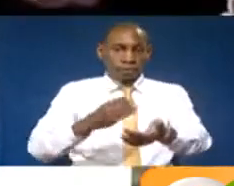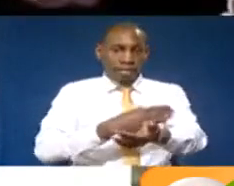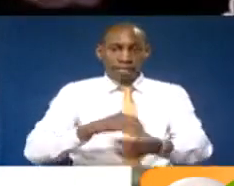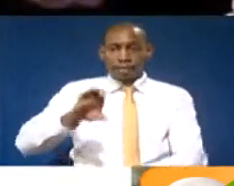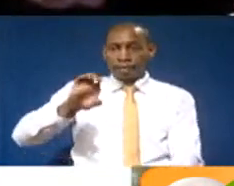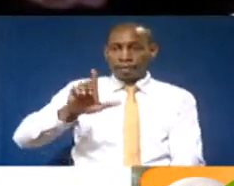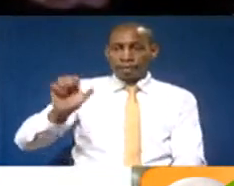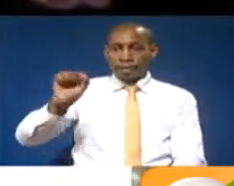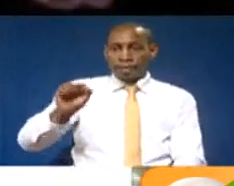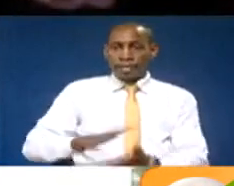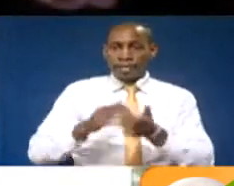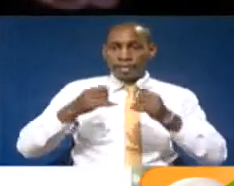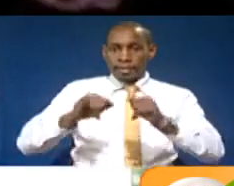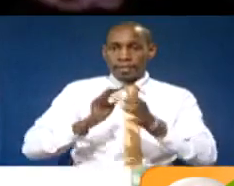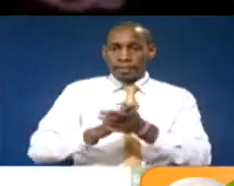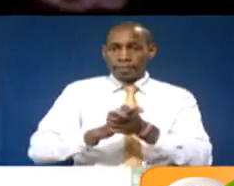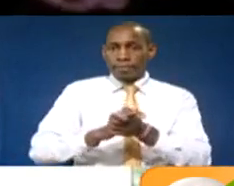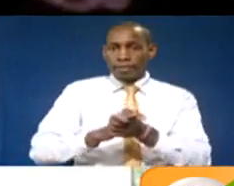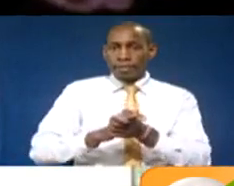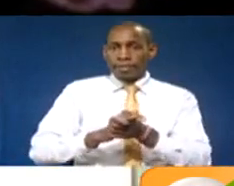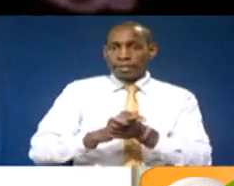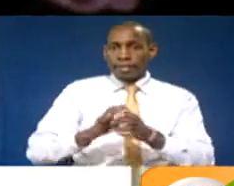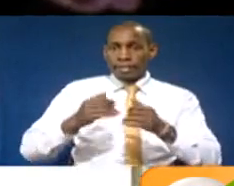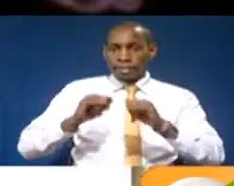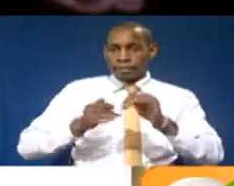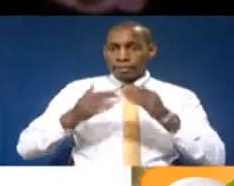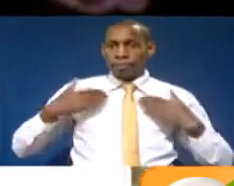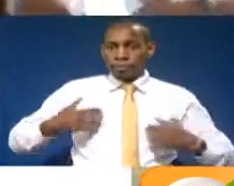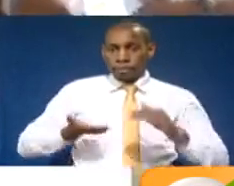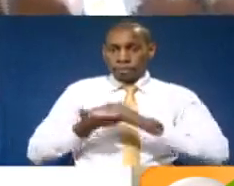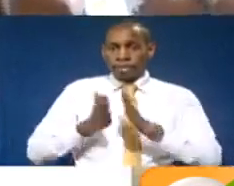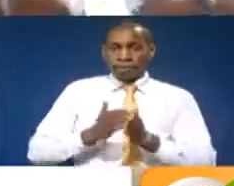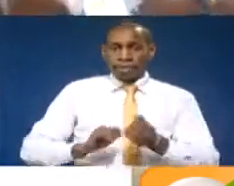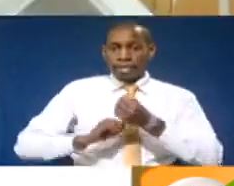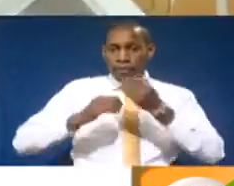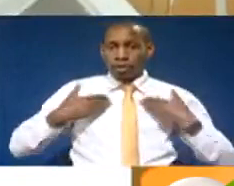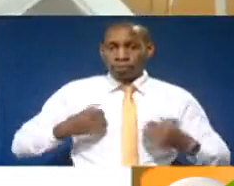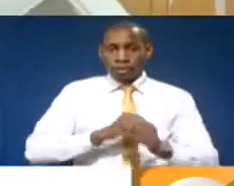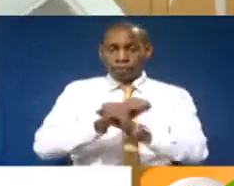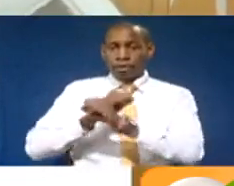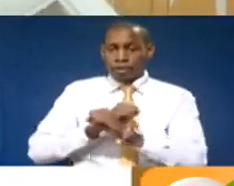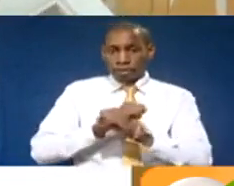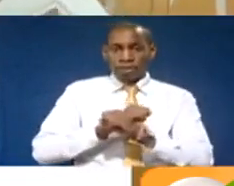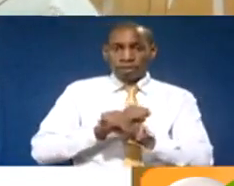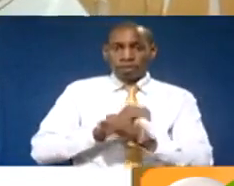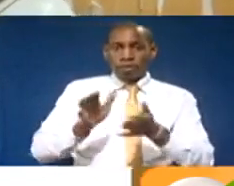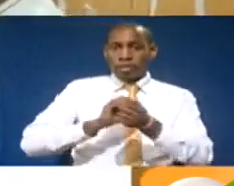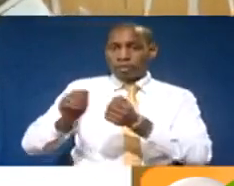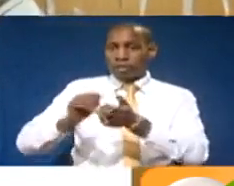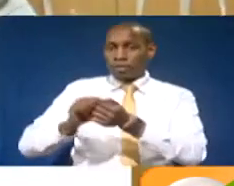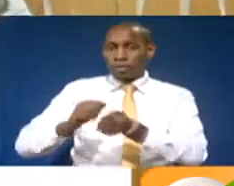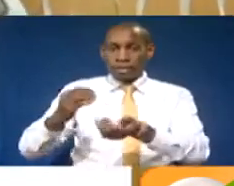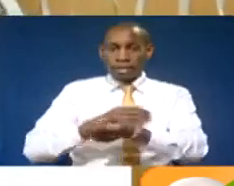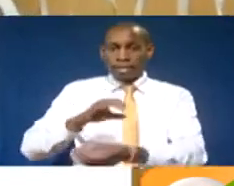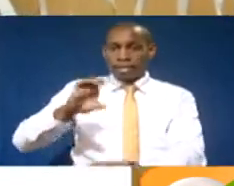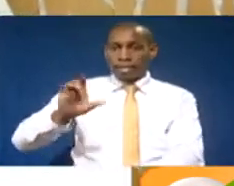cells. The trials were aimed at figuring out how immunotherapy harnesses the body's own immune system to identify and destroy cancer cells